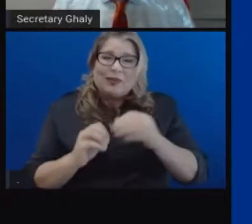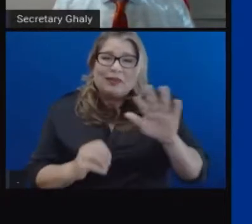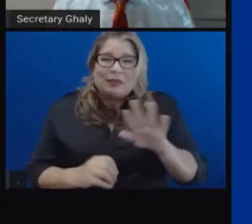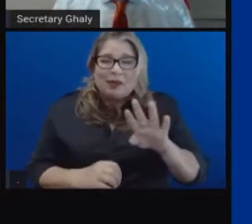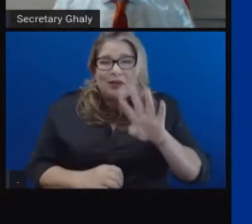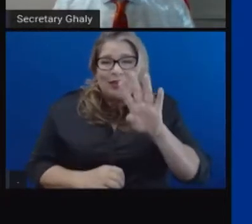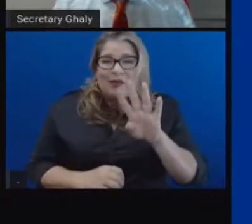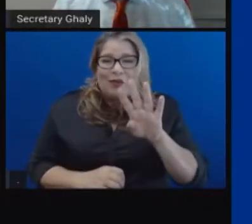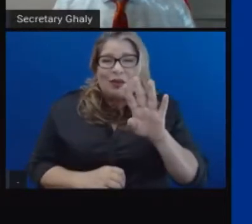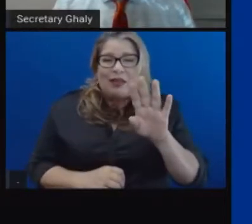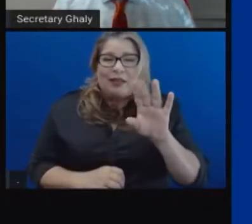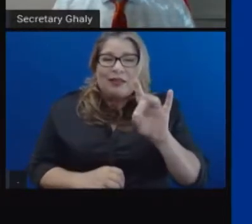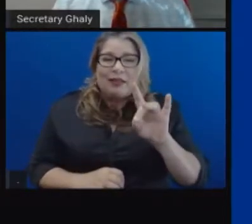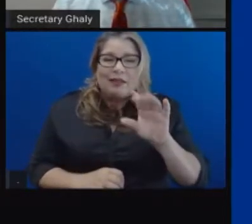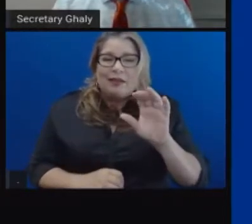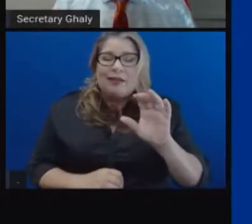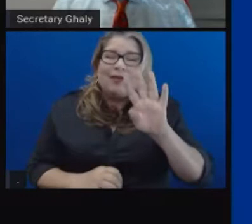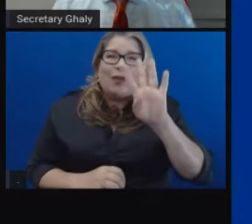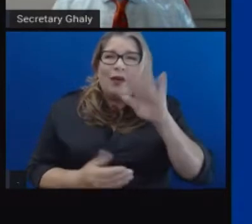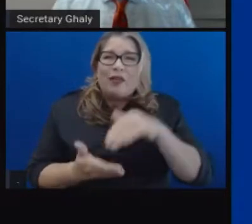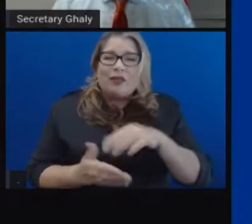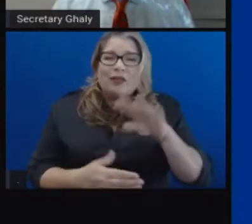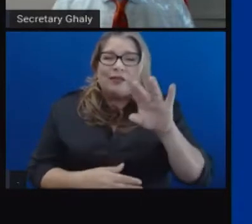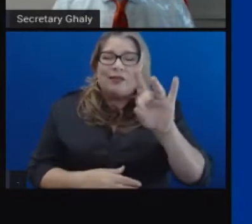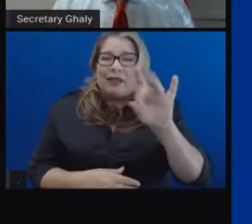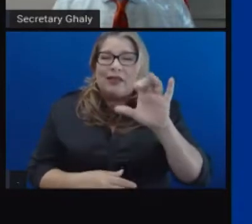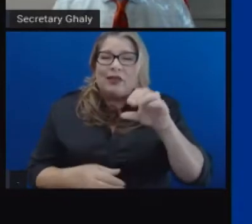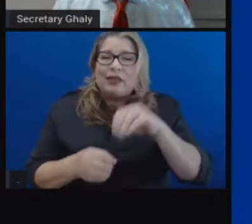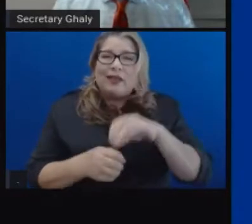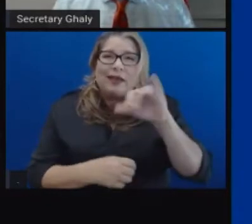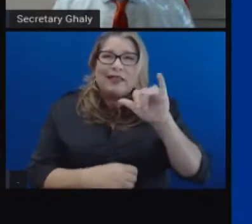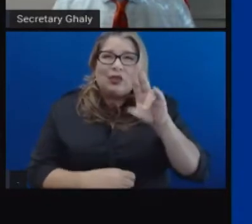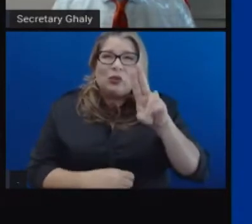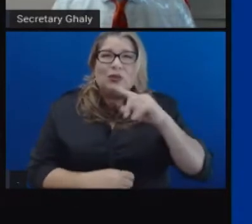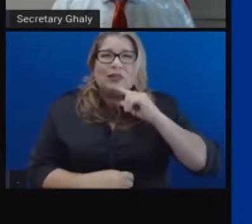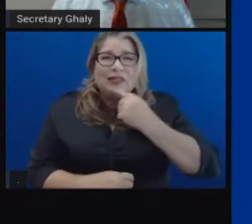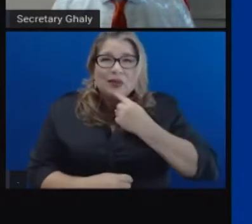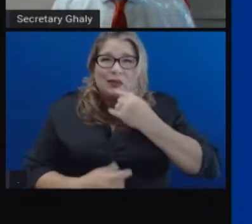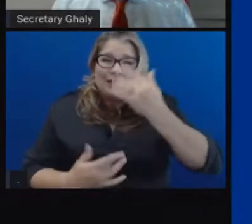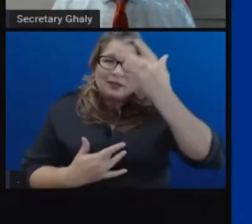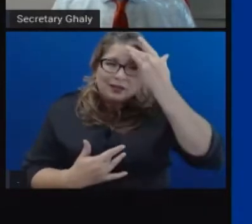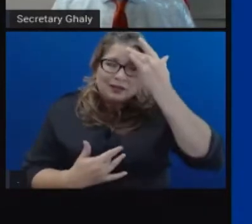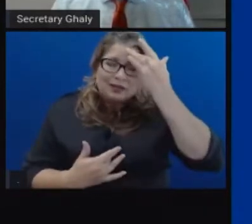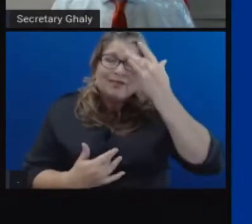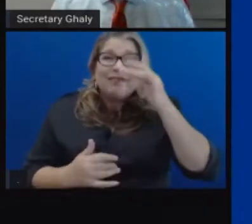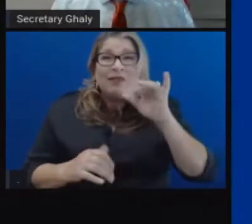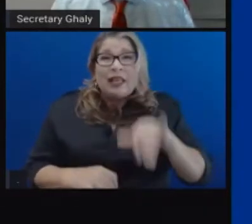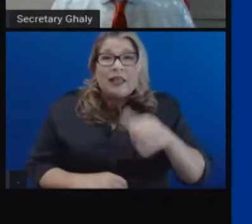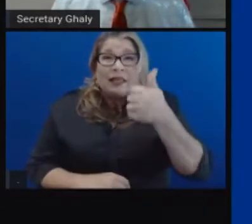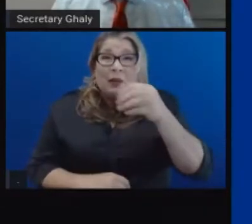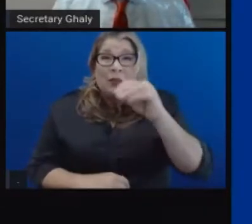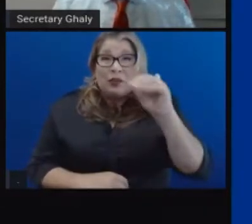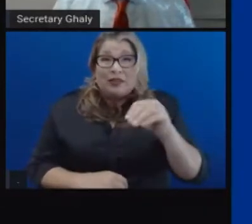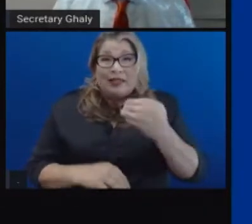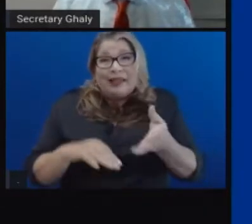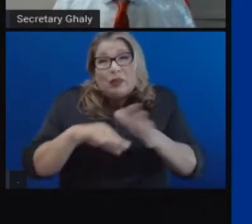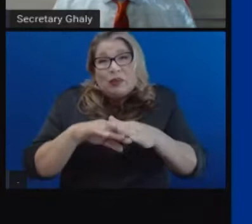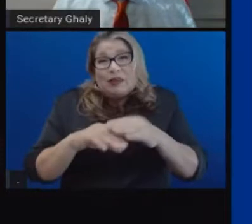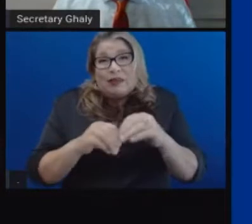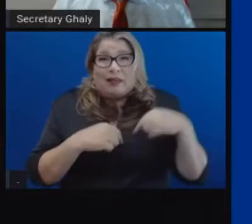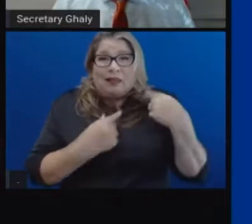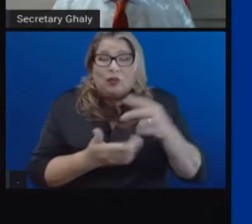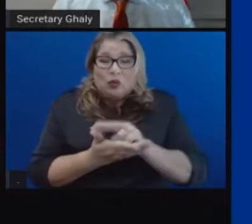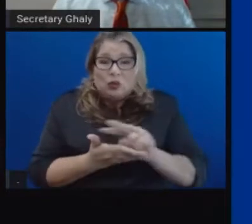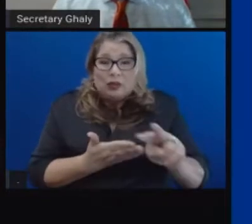individuals in our ICU, still a 10.6% increase in the past 14 days. But yesterday, we actually